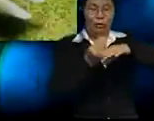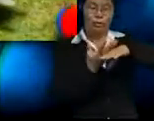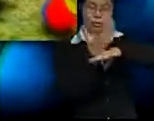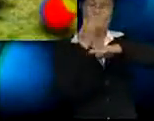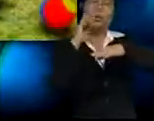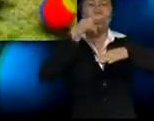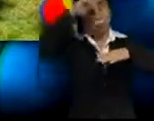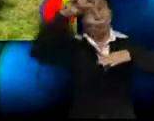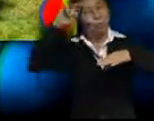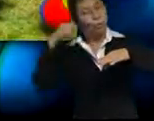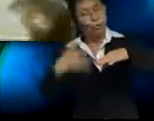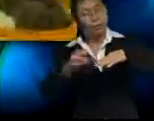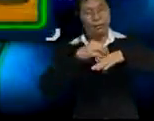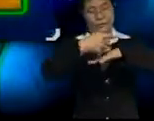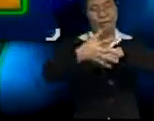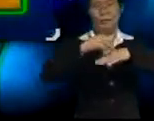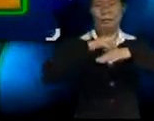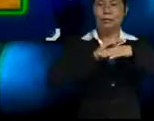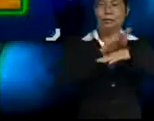skin.